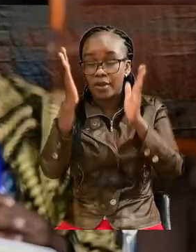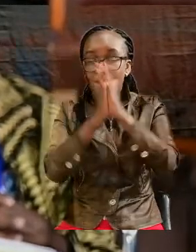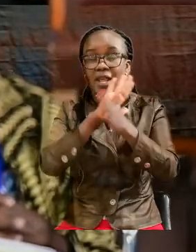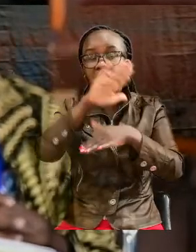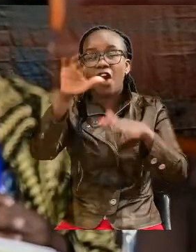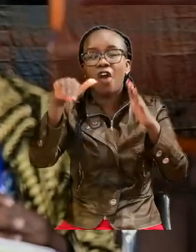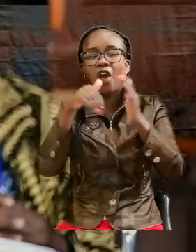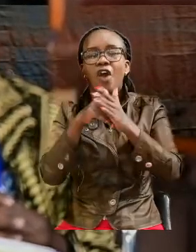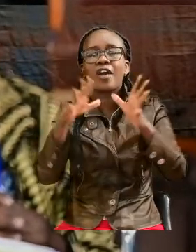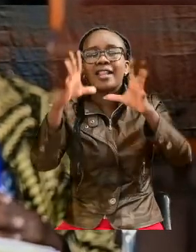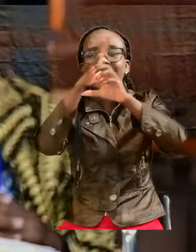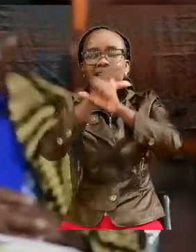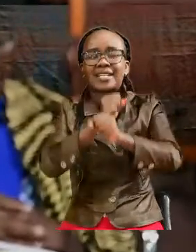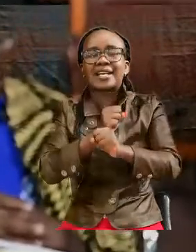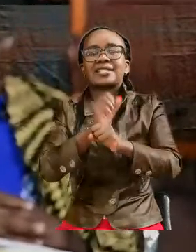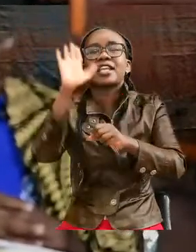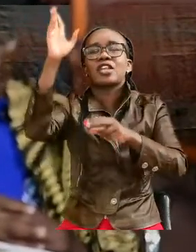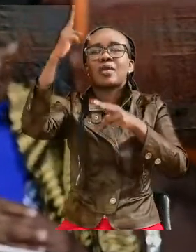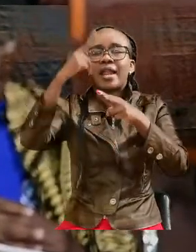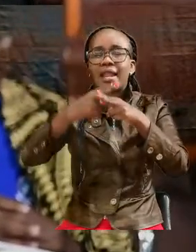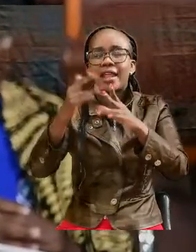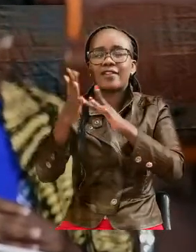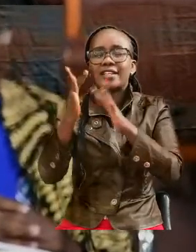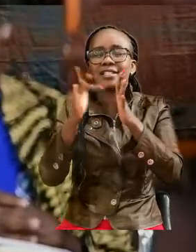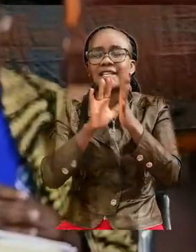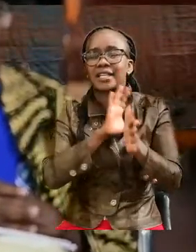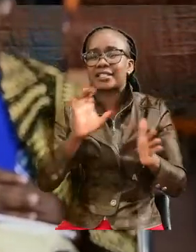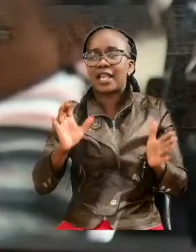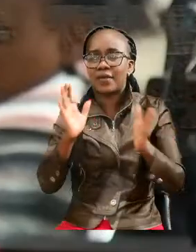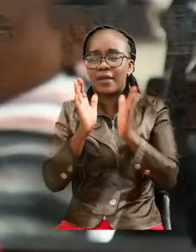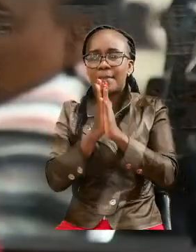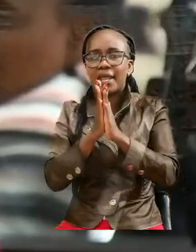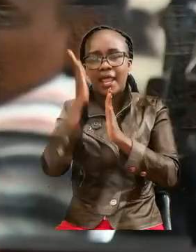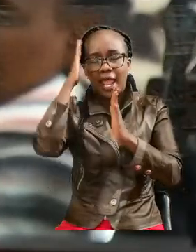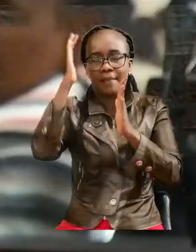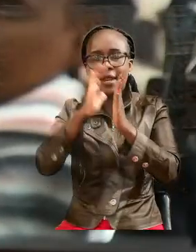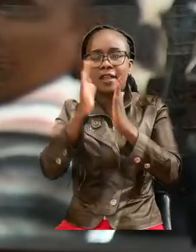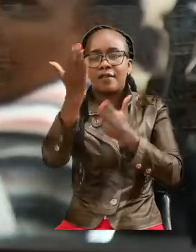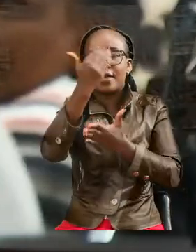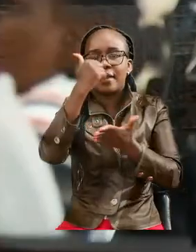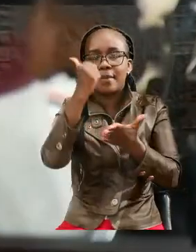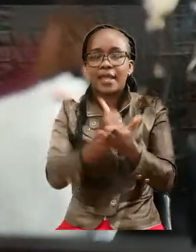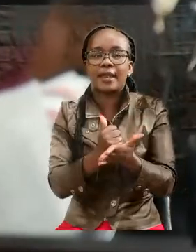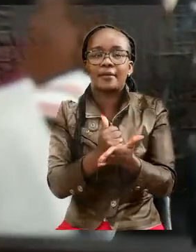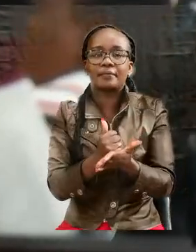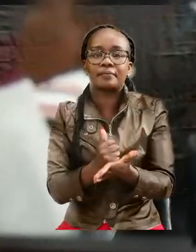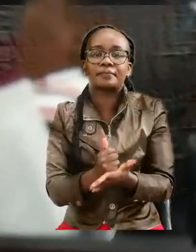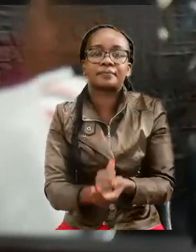trusting in thy name. For in Jesus' name do we pray and believe. Amen.